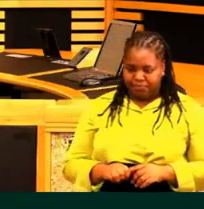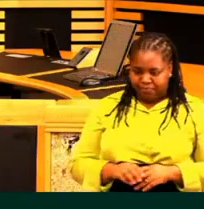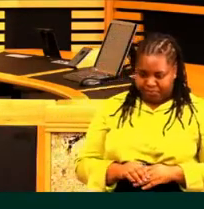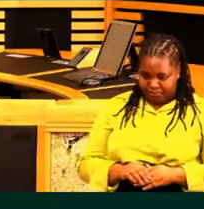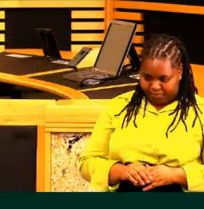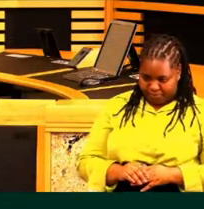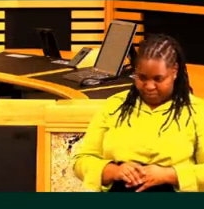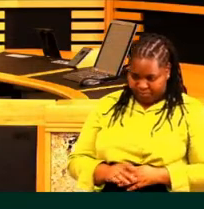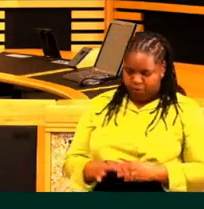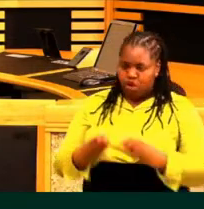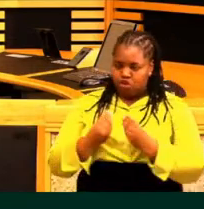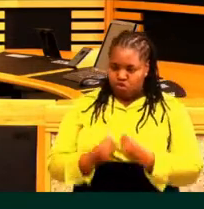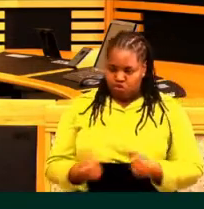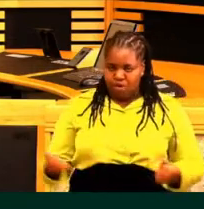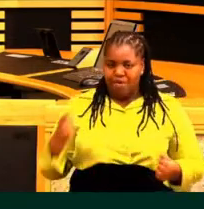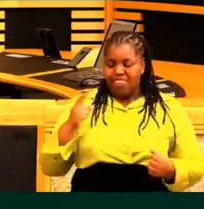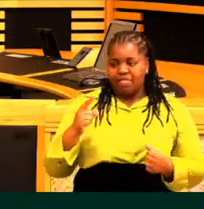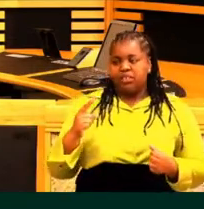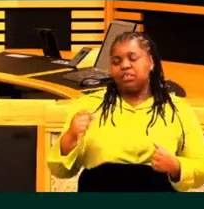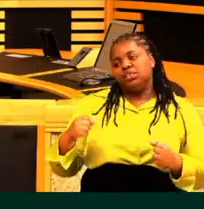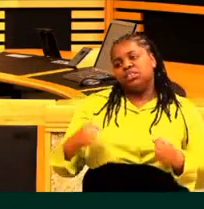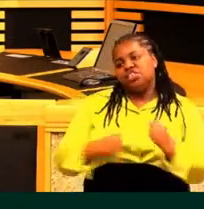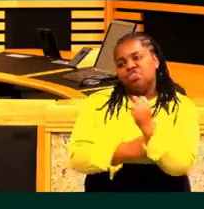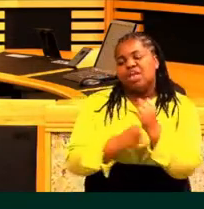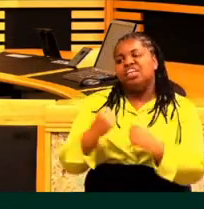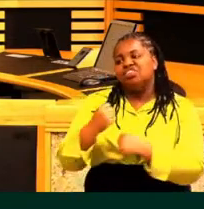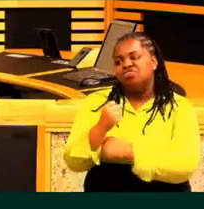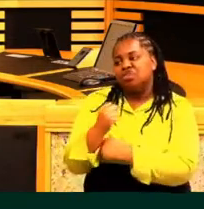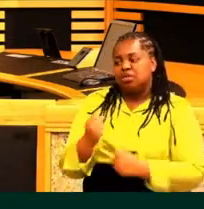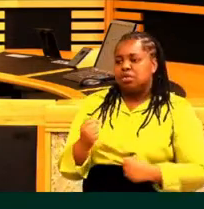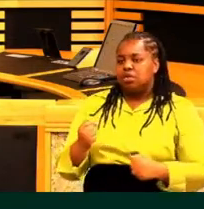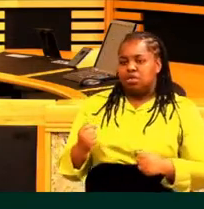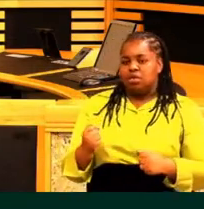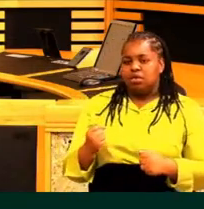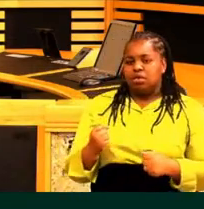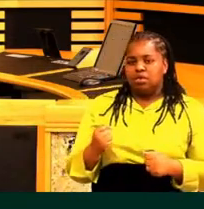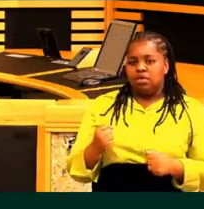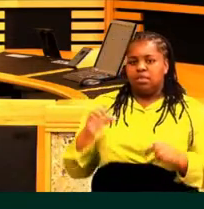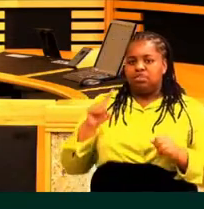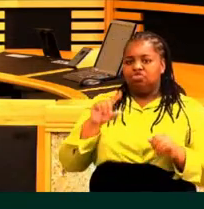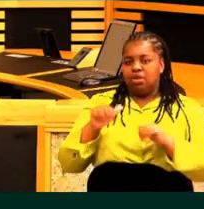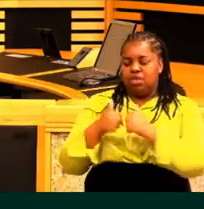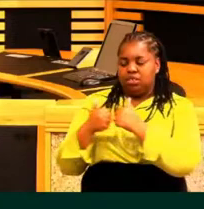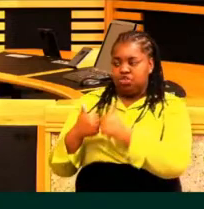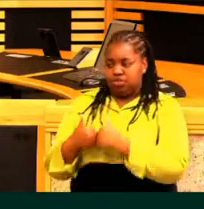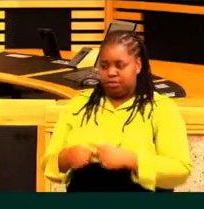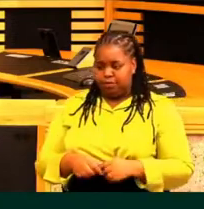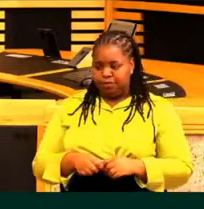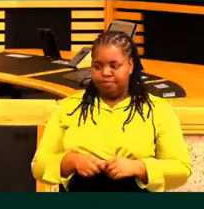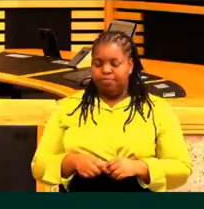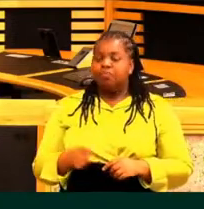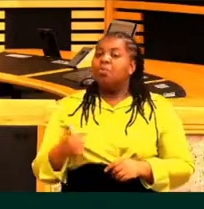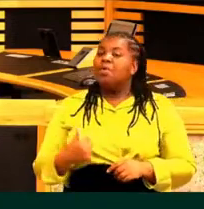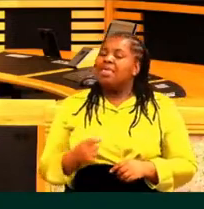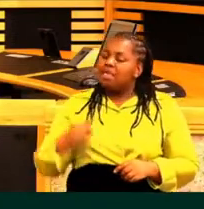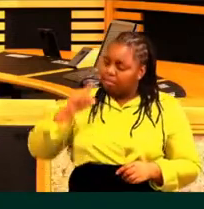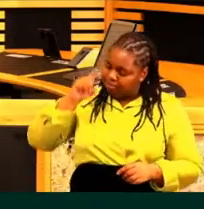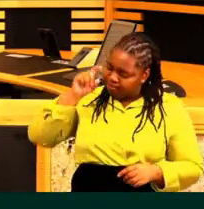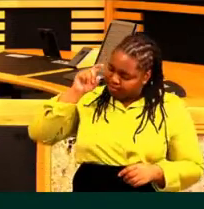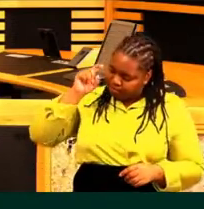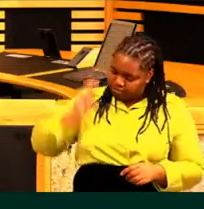to resolve this strategic complex to some extent challenges we have to